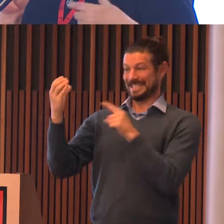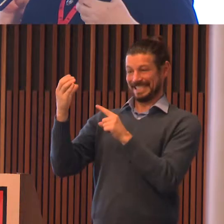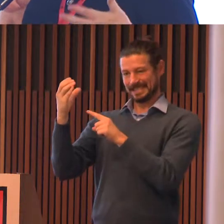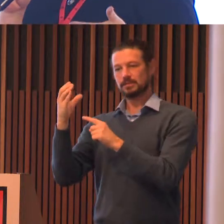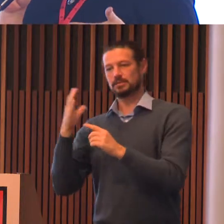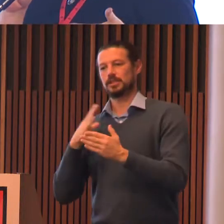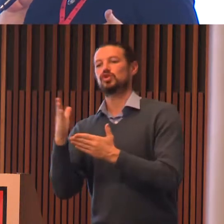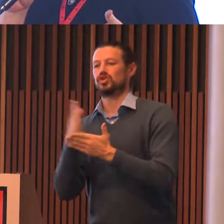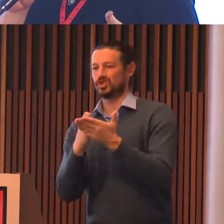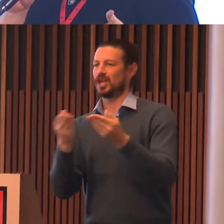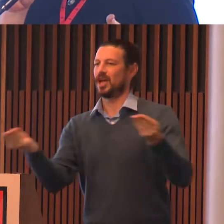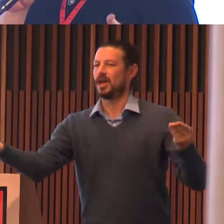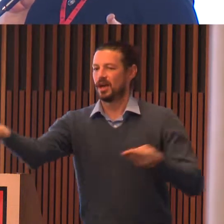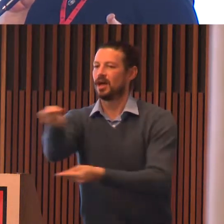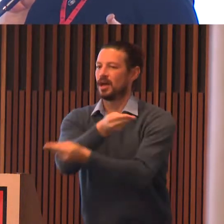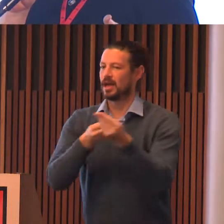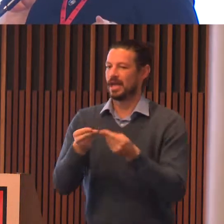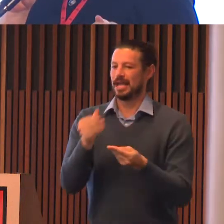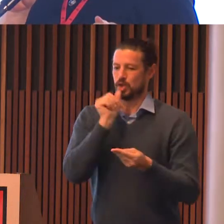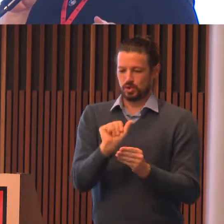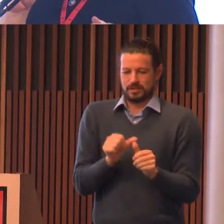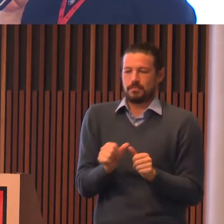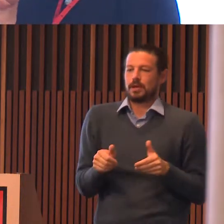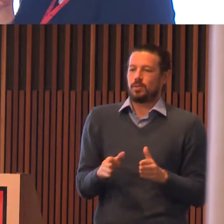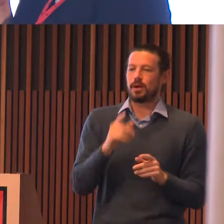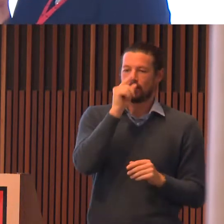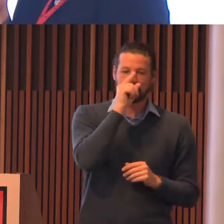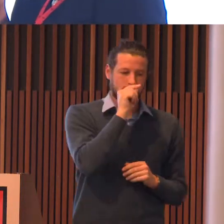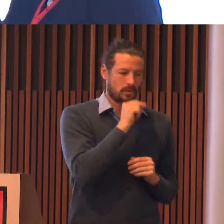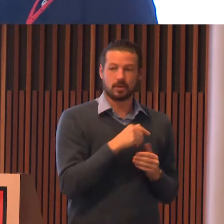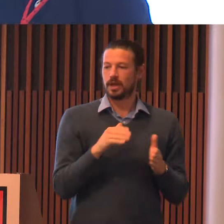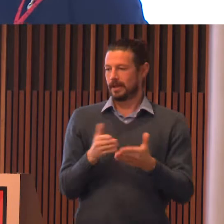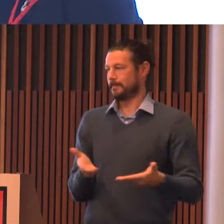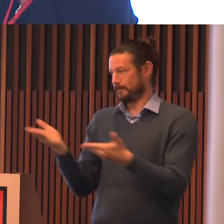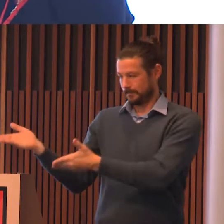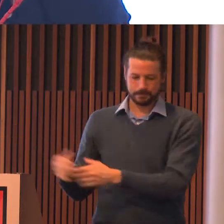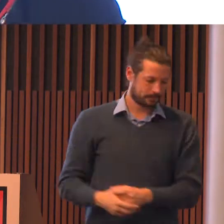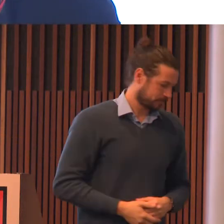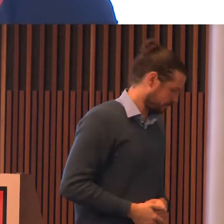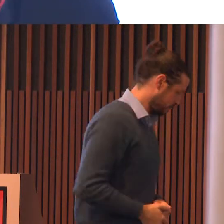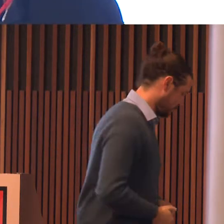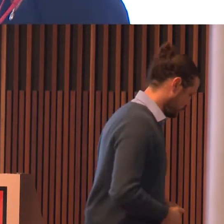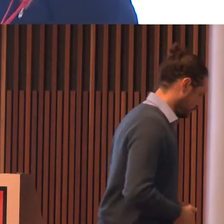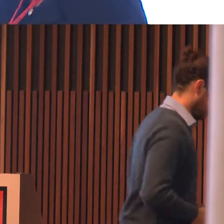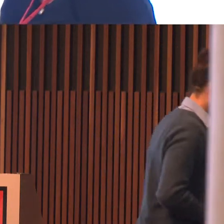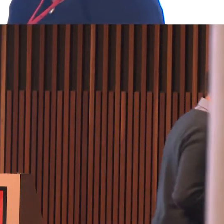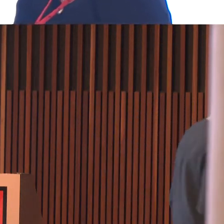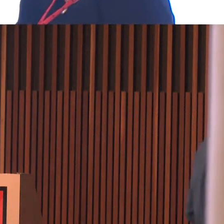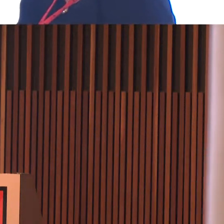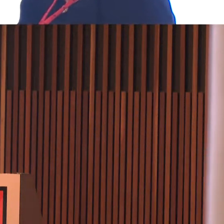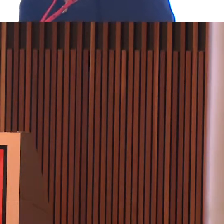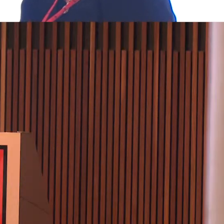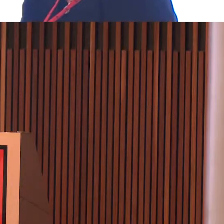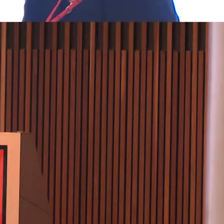that and to use it as best we can. I'll pass it over to Mary. Thanks, Melanie.